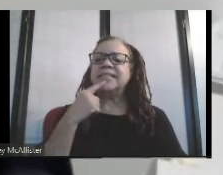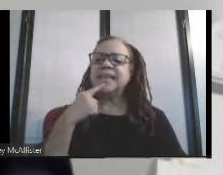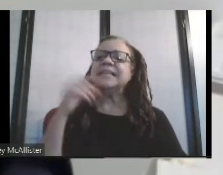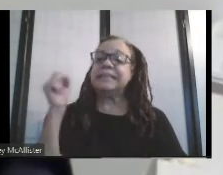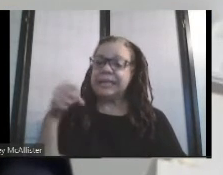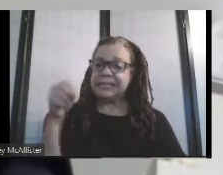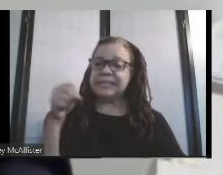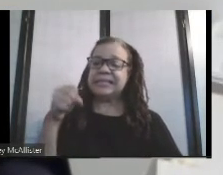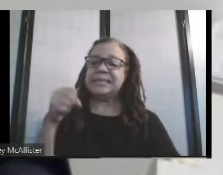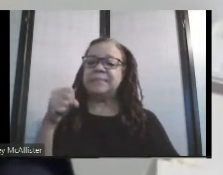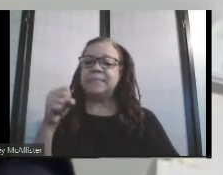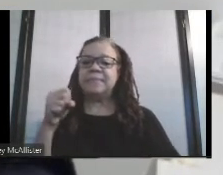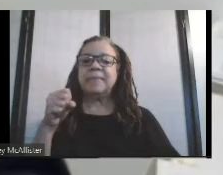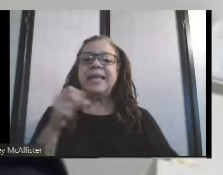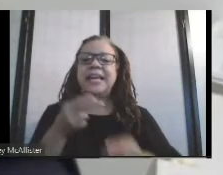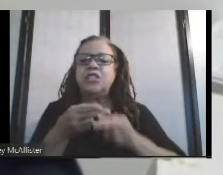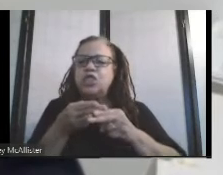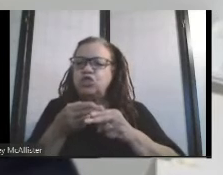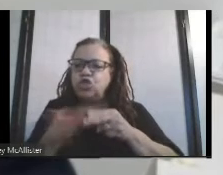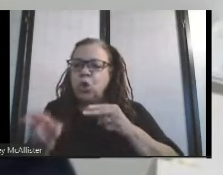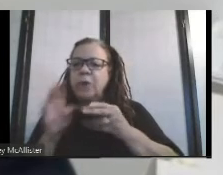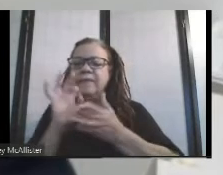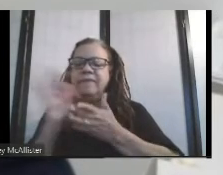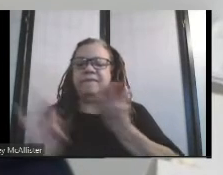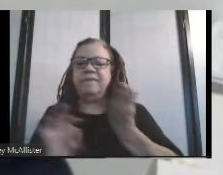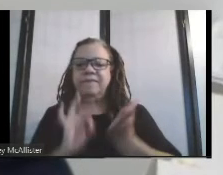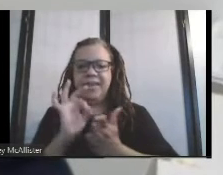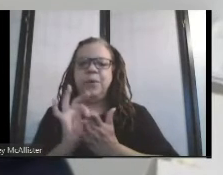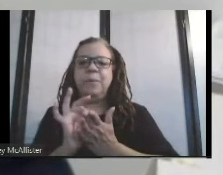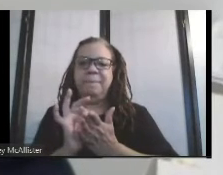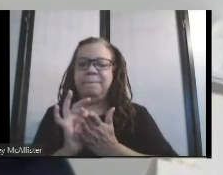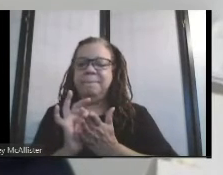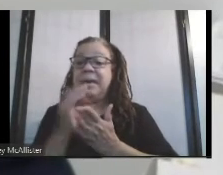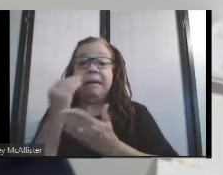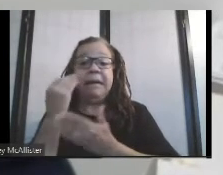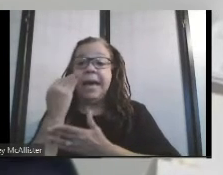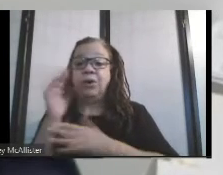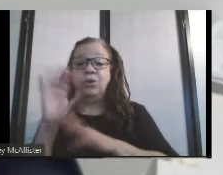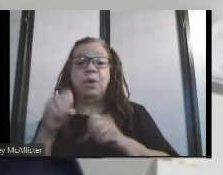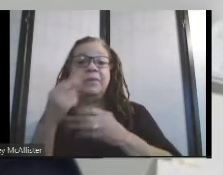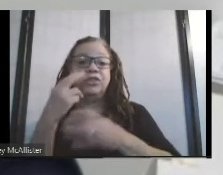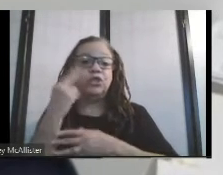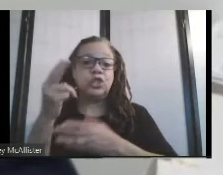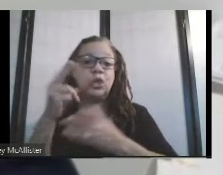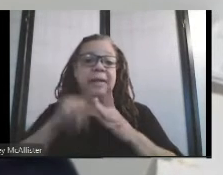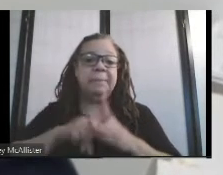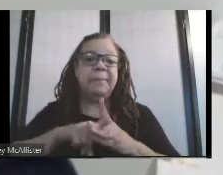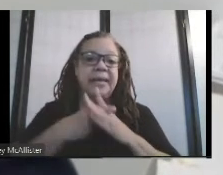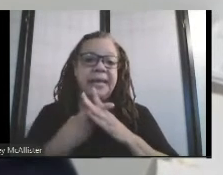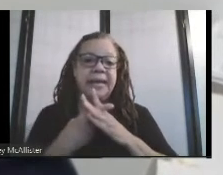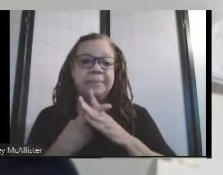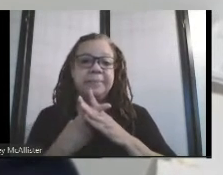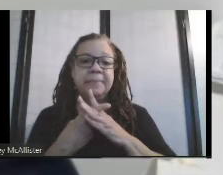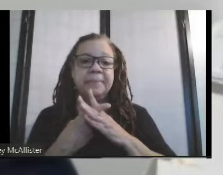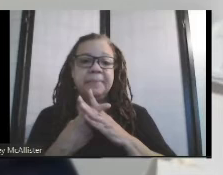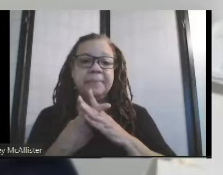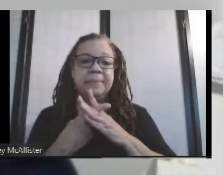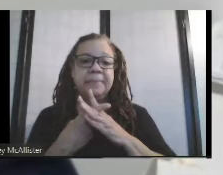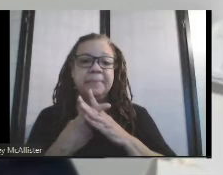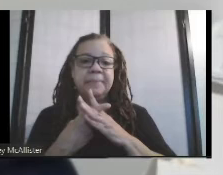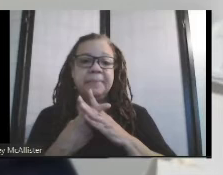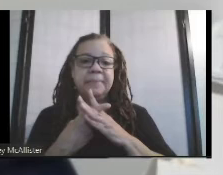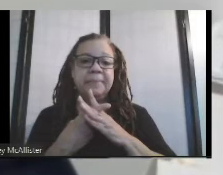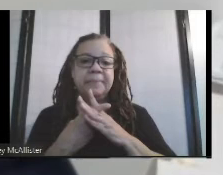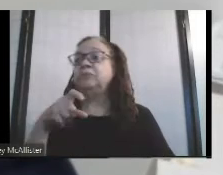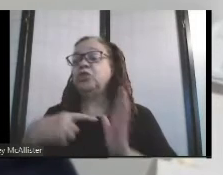a it's obviously a short film, and I don't know how much of it you saw at the beginning, but it was supposed to